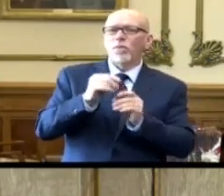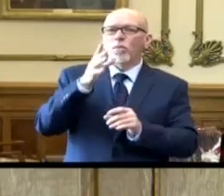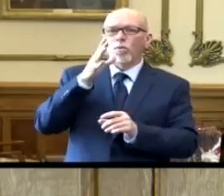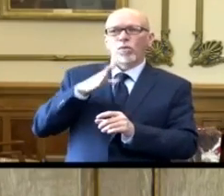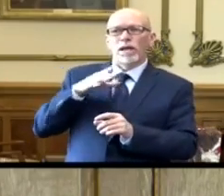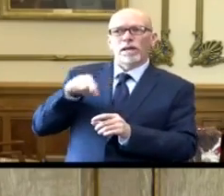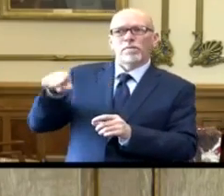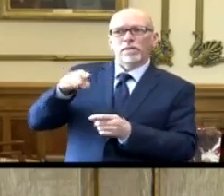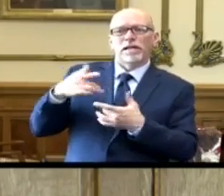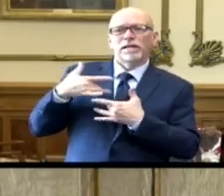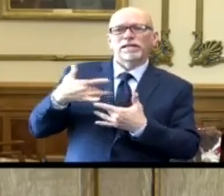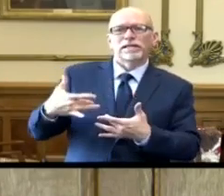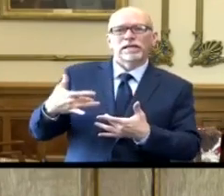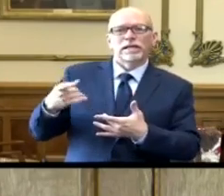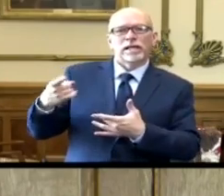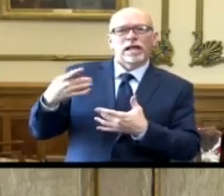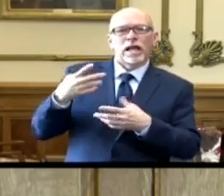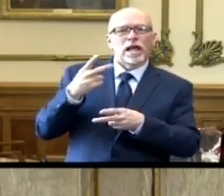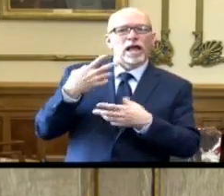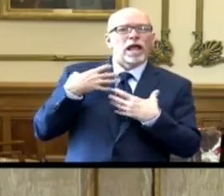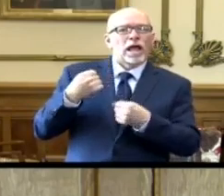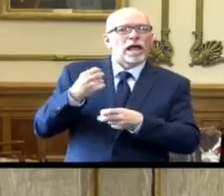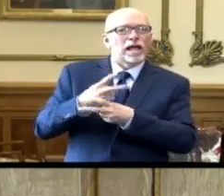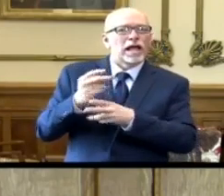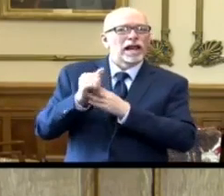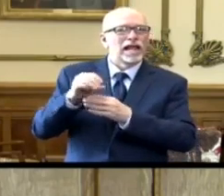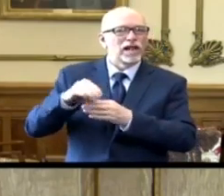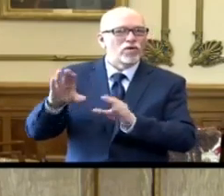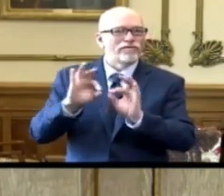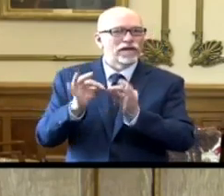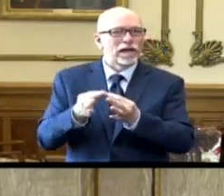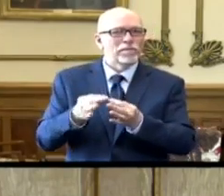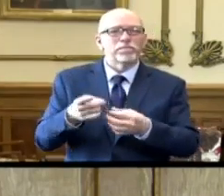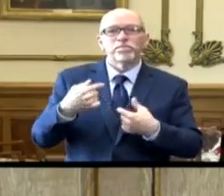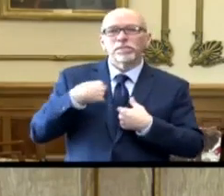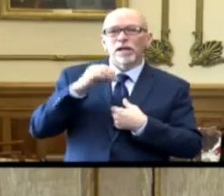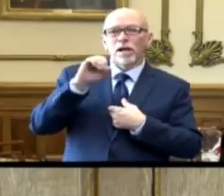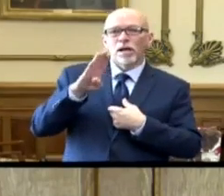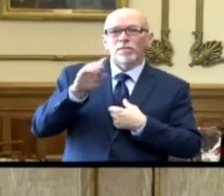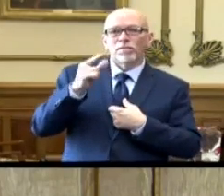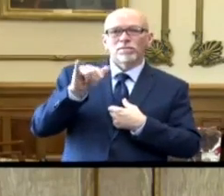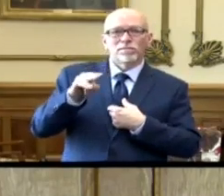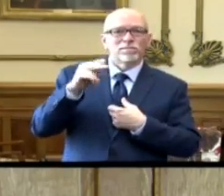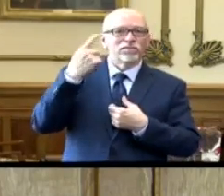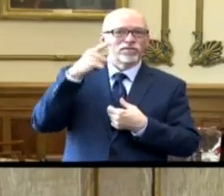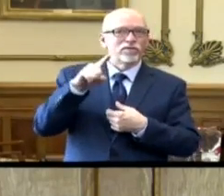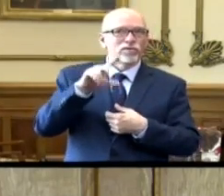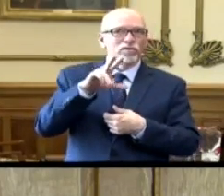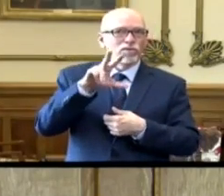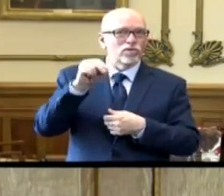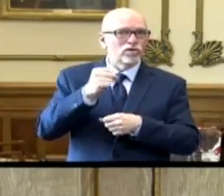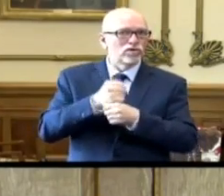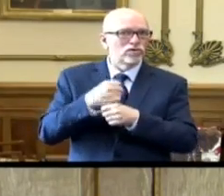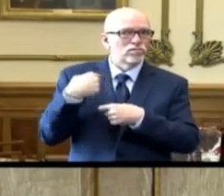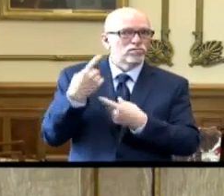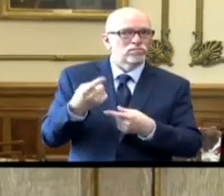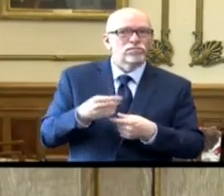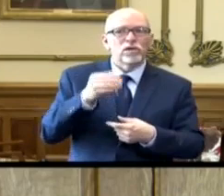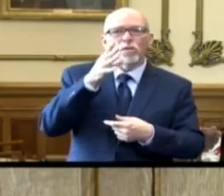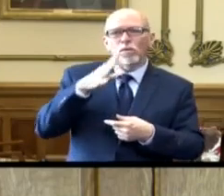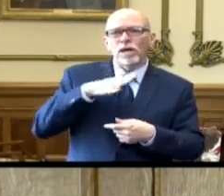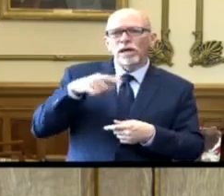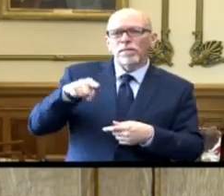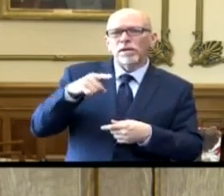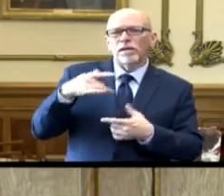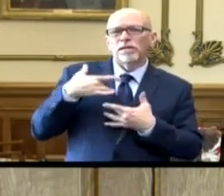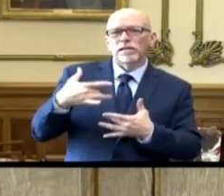are oftentimes the healthcare leaders in their families. I've been an obstetrician gynecologist for over 30 years now, and women